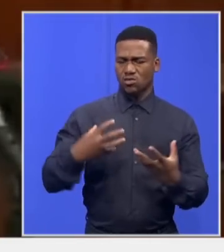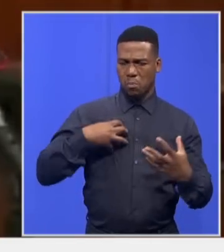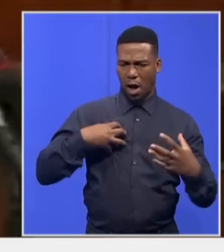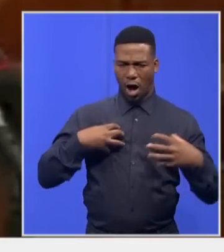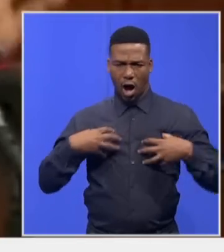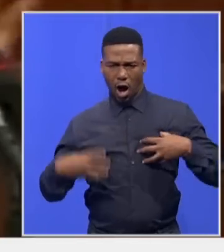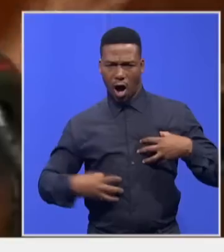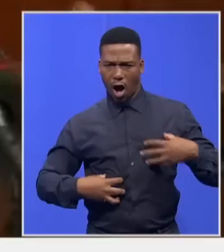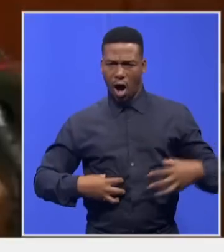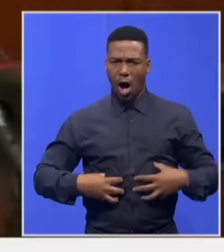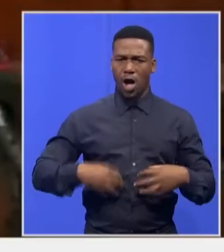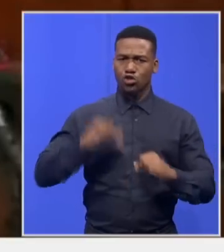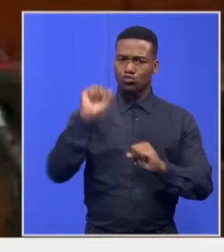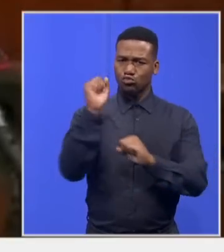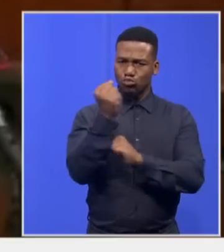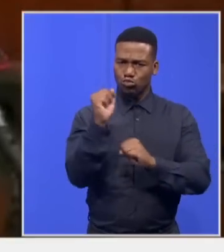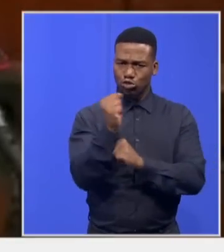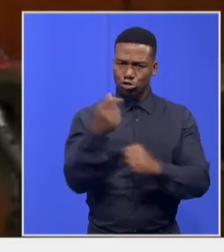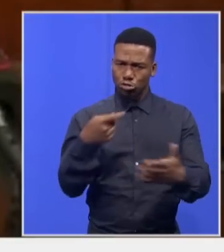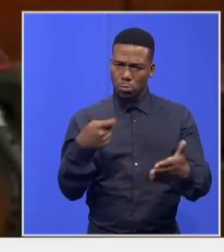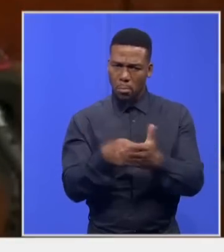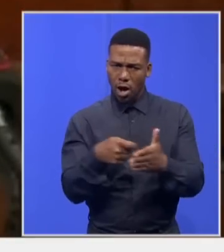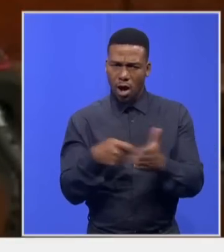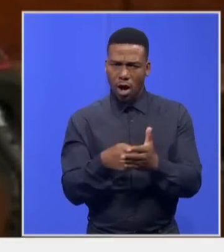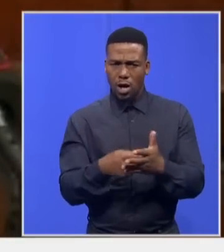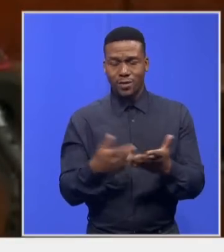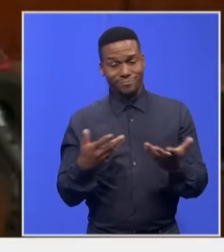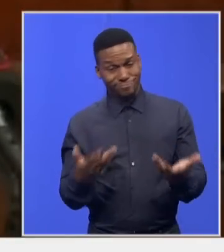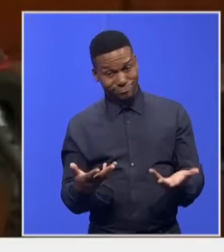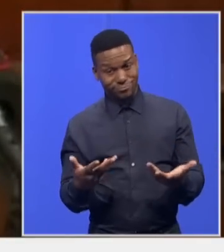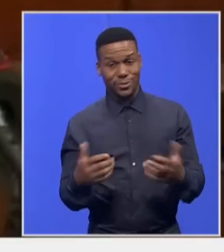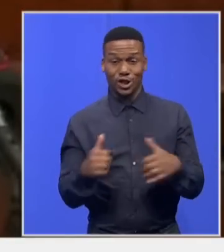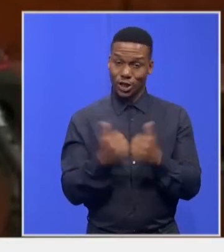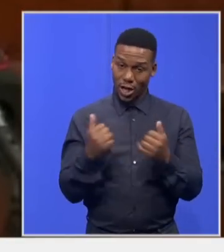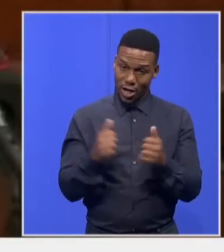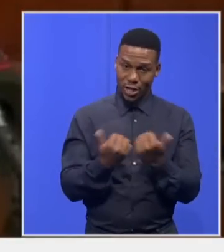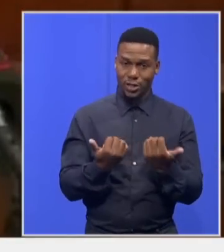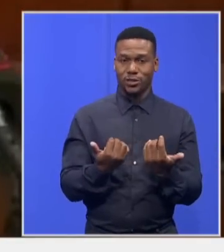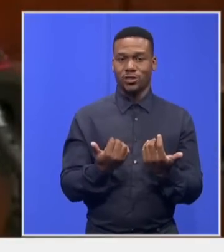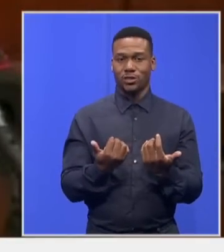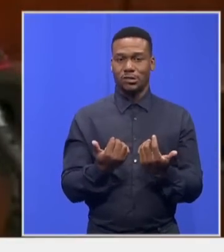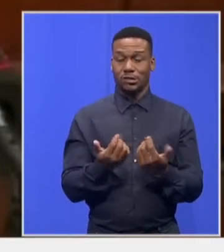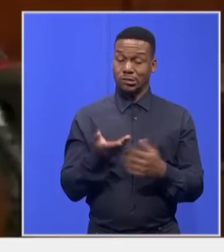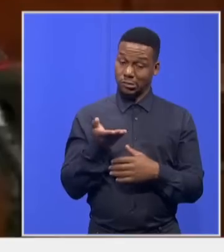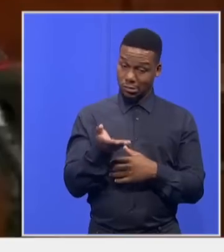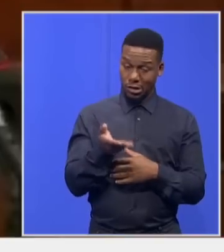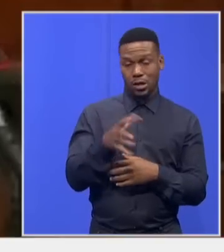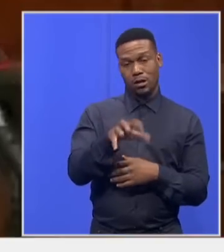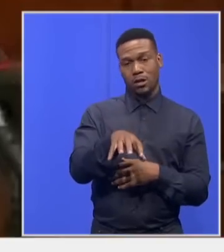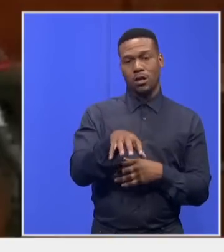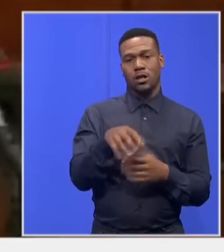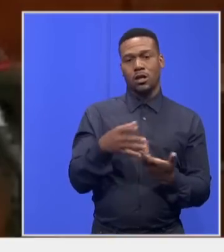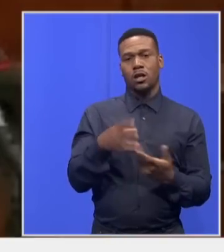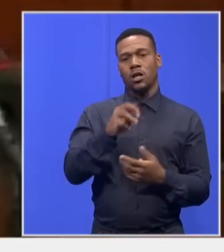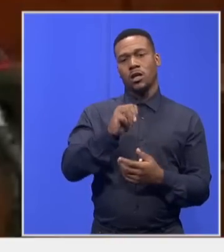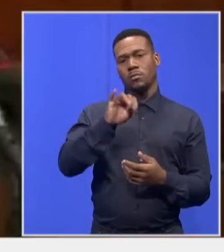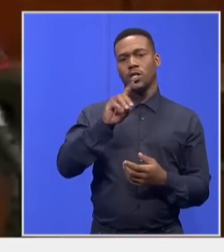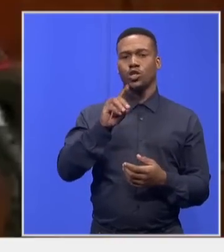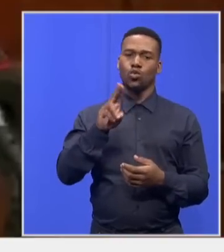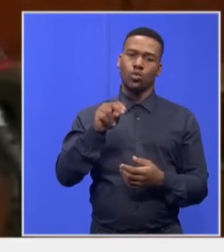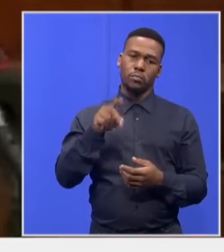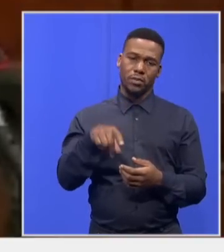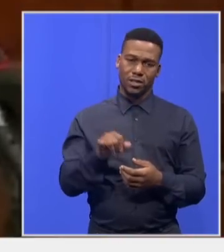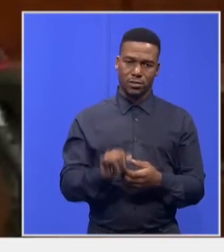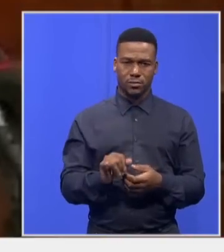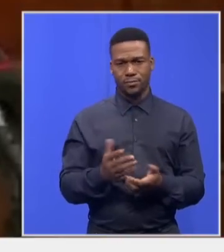Eskom. Like I said, it manifests itself also in Medupi. It's something that requires attention, and we'll suggest to you how